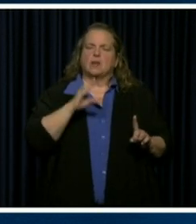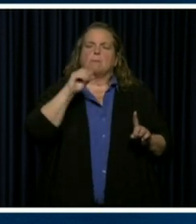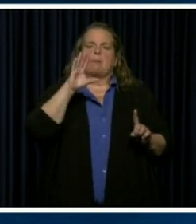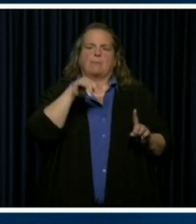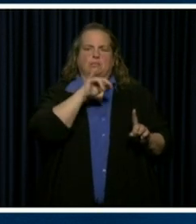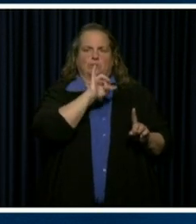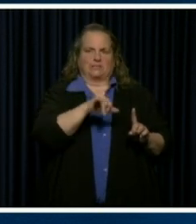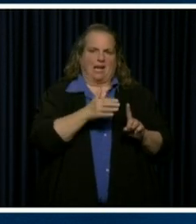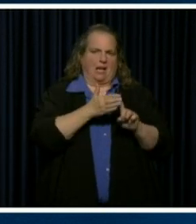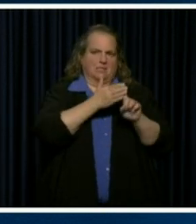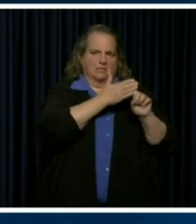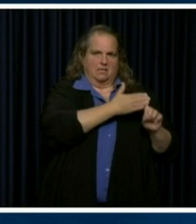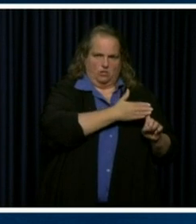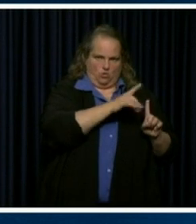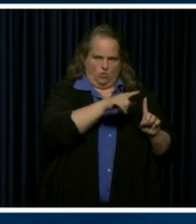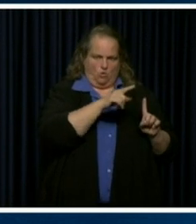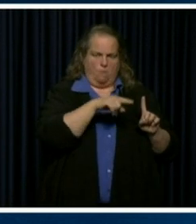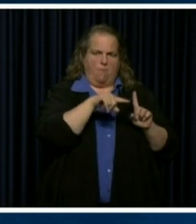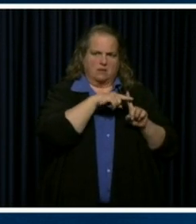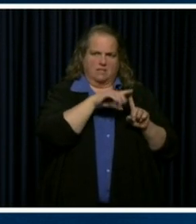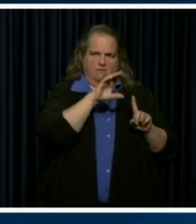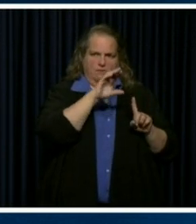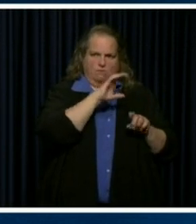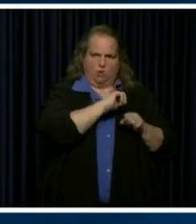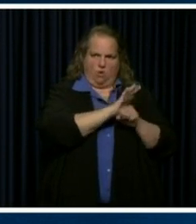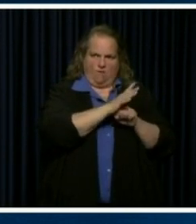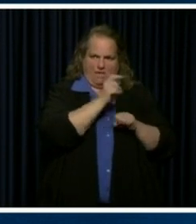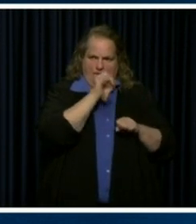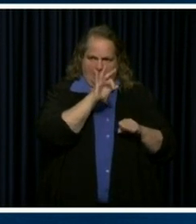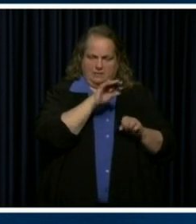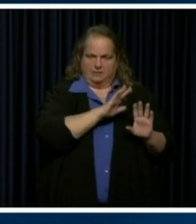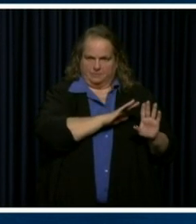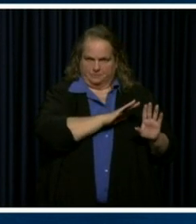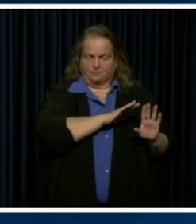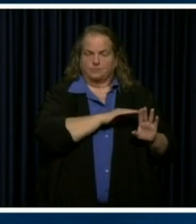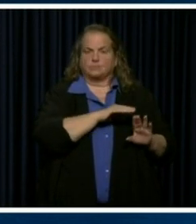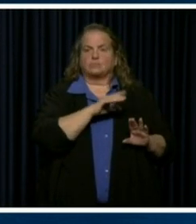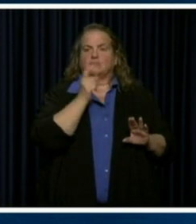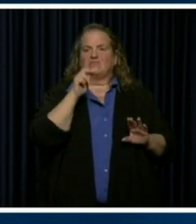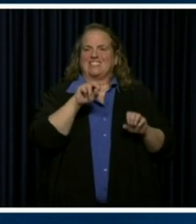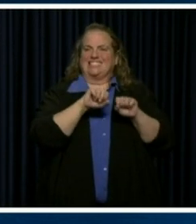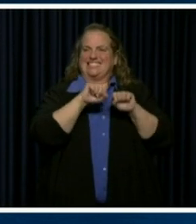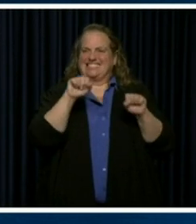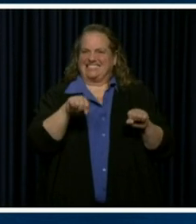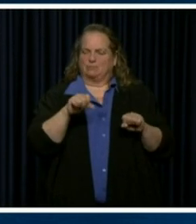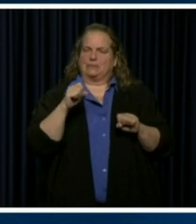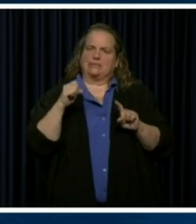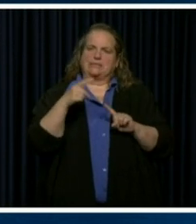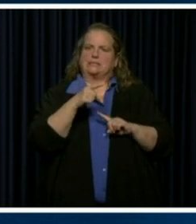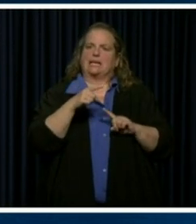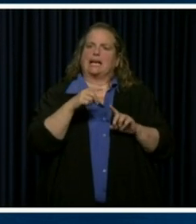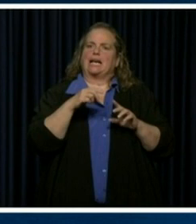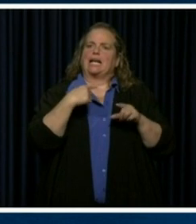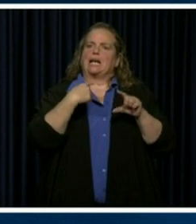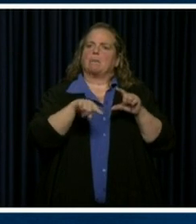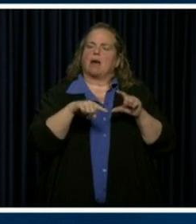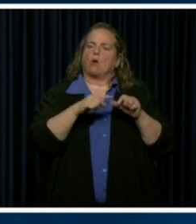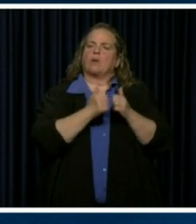is positive for COVID-19. To assist Bobby in recovery, the system automatically sends an email with helpful